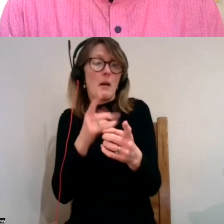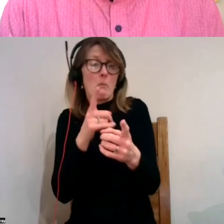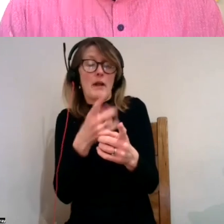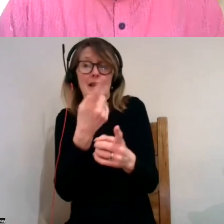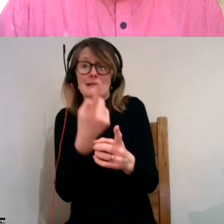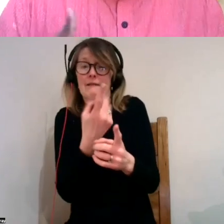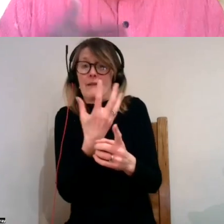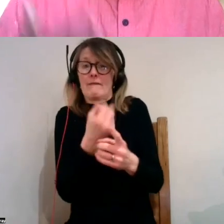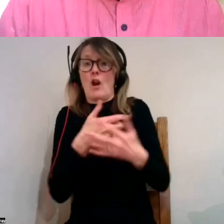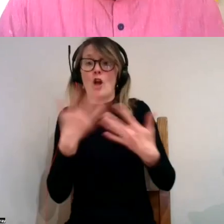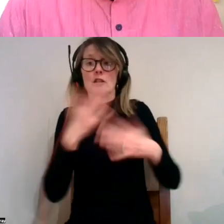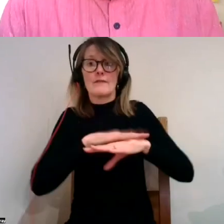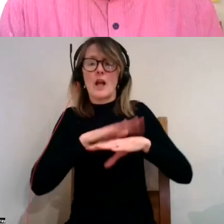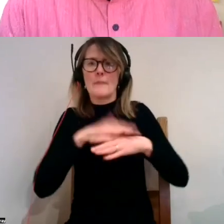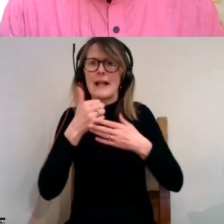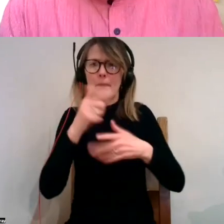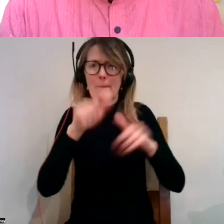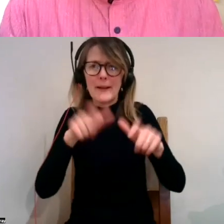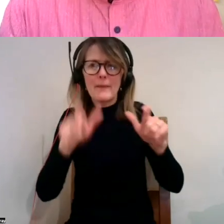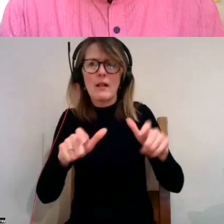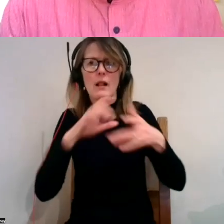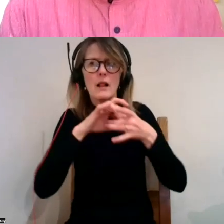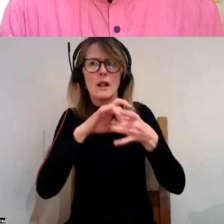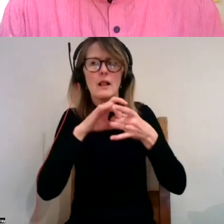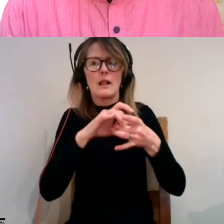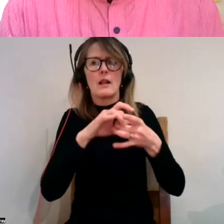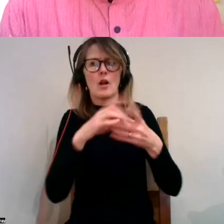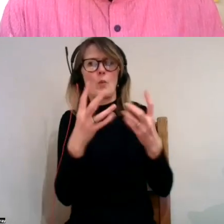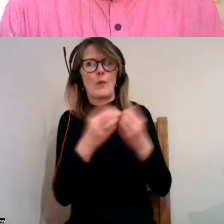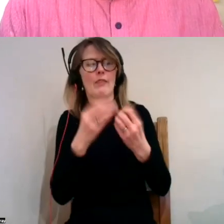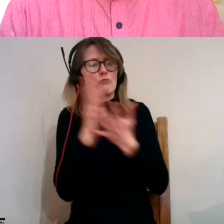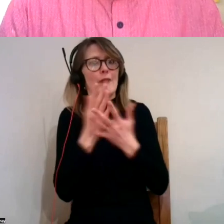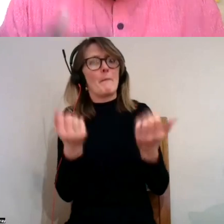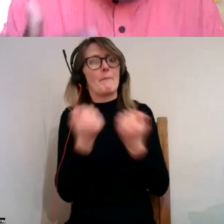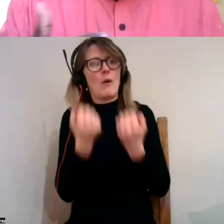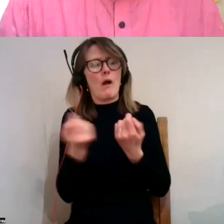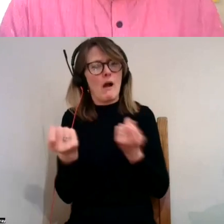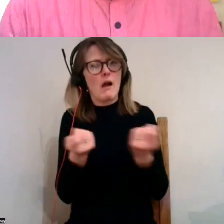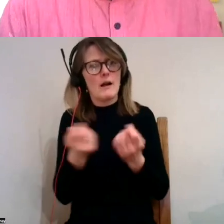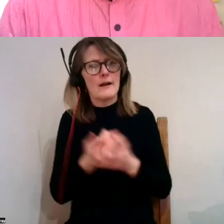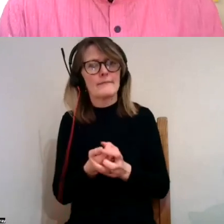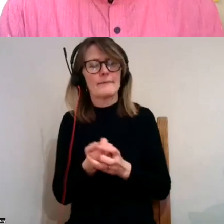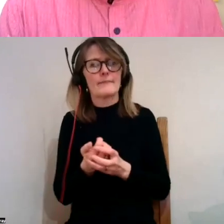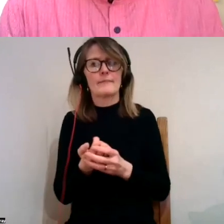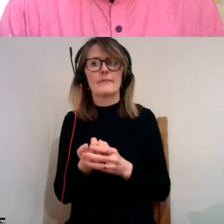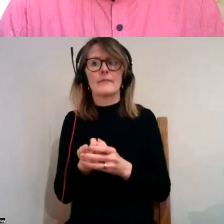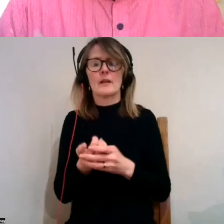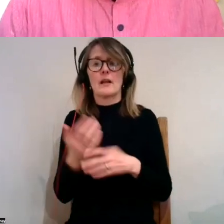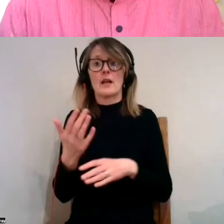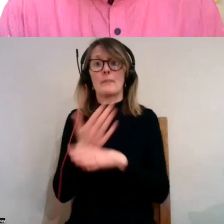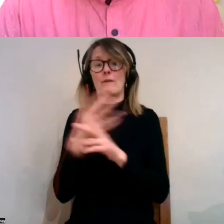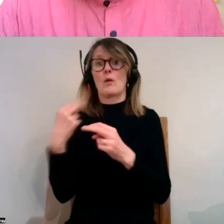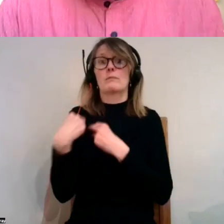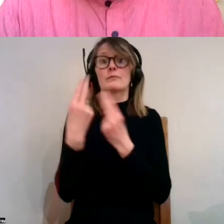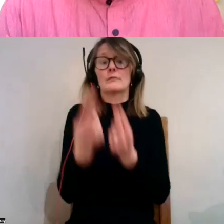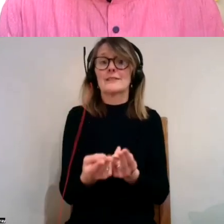time in helping people engage with real power. Before I hand it over to Sandra, I also